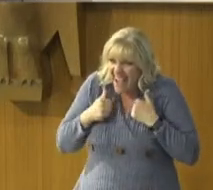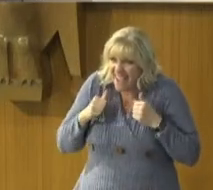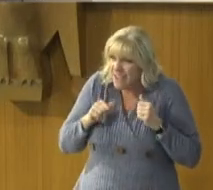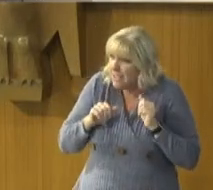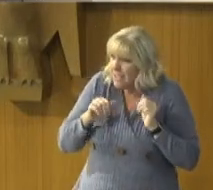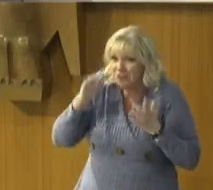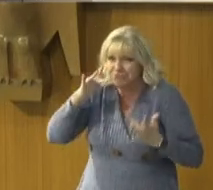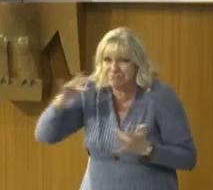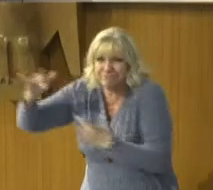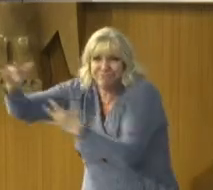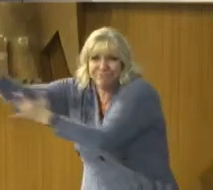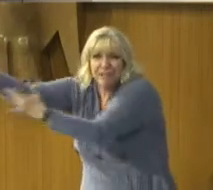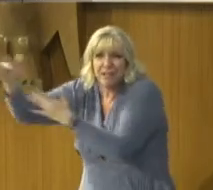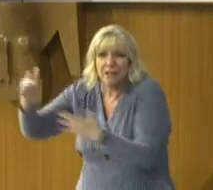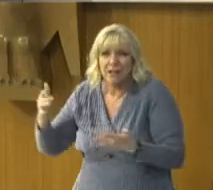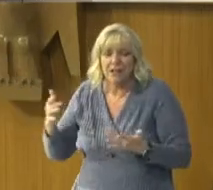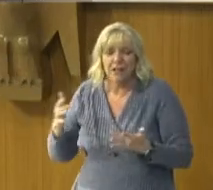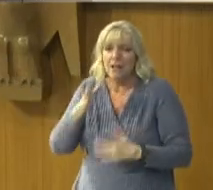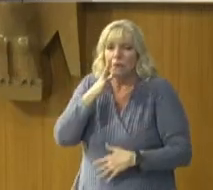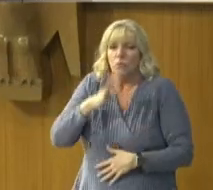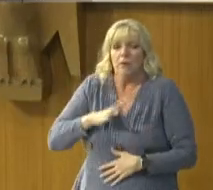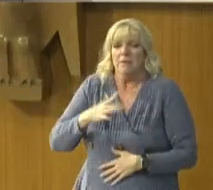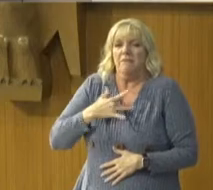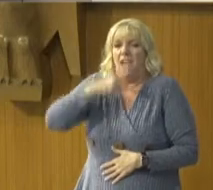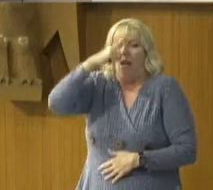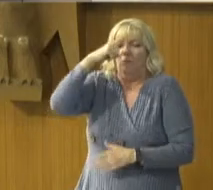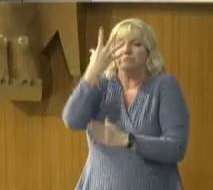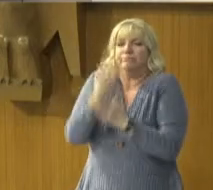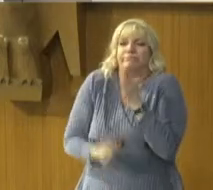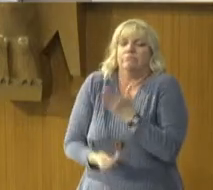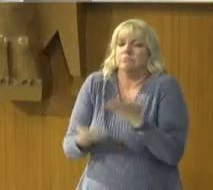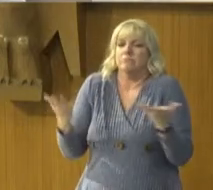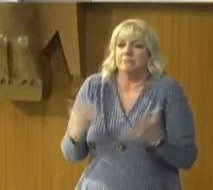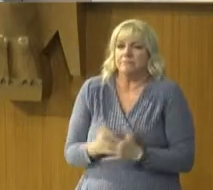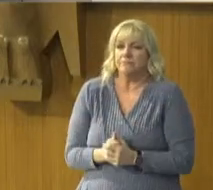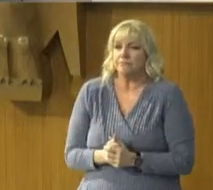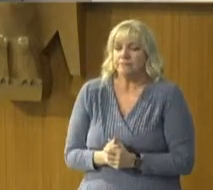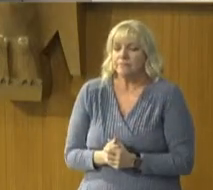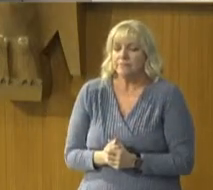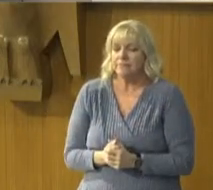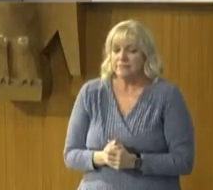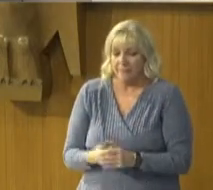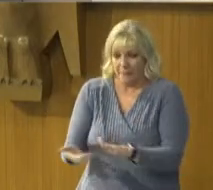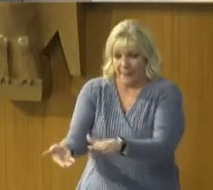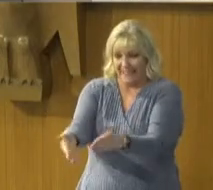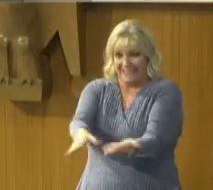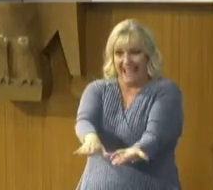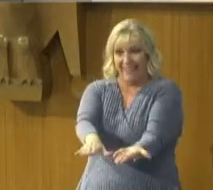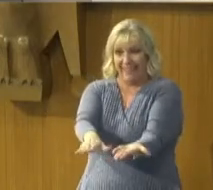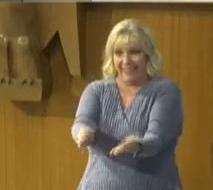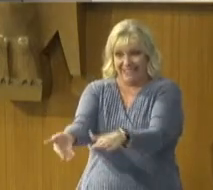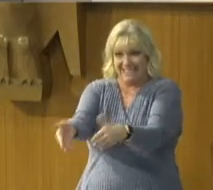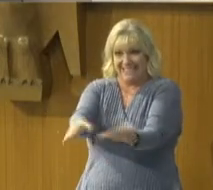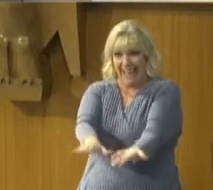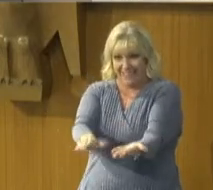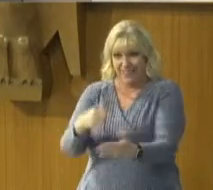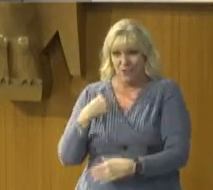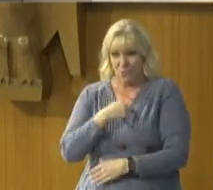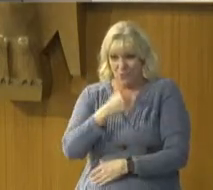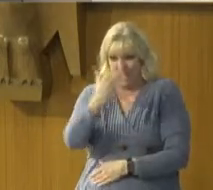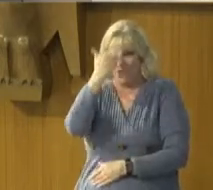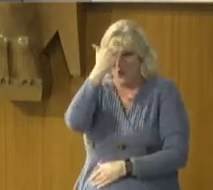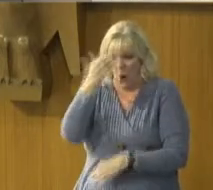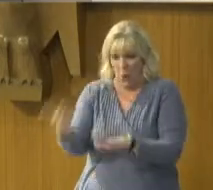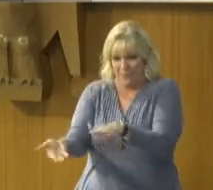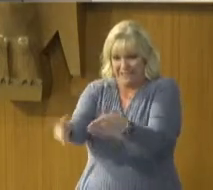women must have thought they were losing their minds. Death, the one thing that we are all quite certain about,